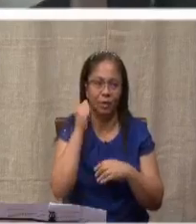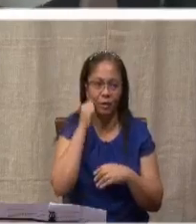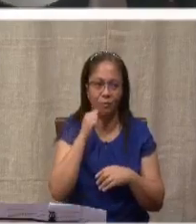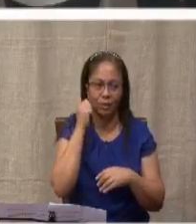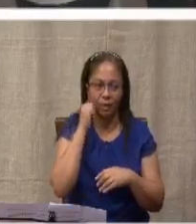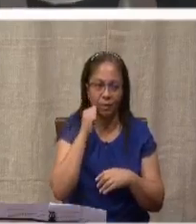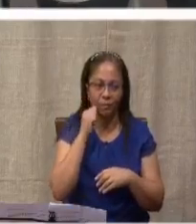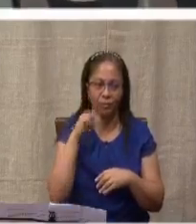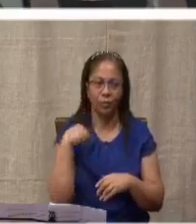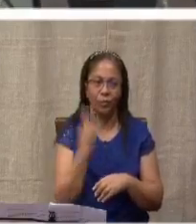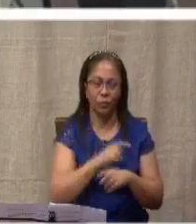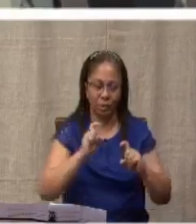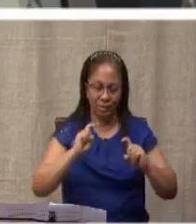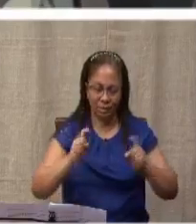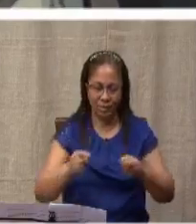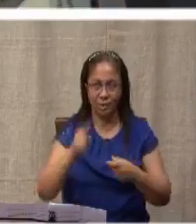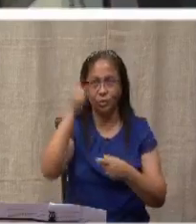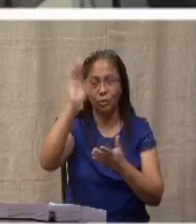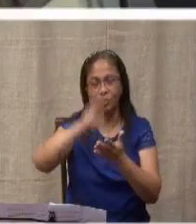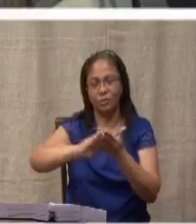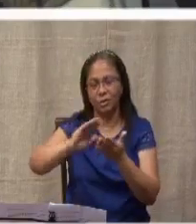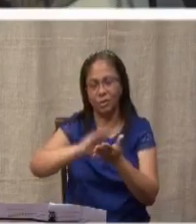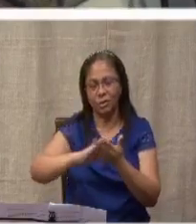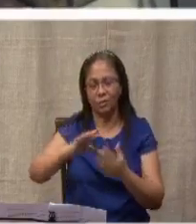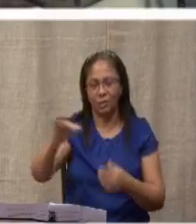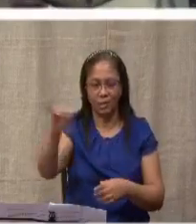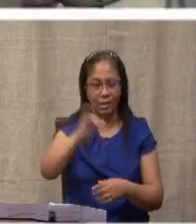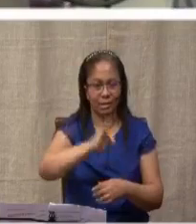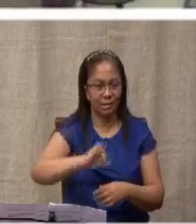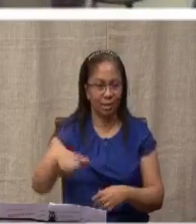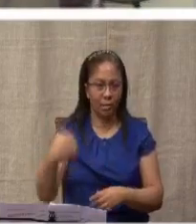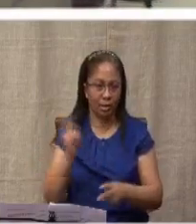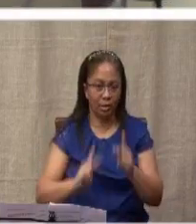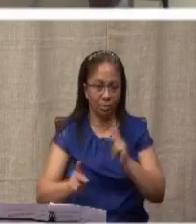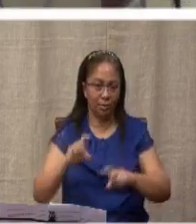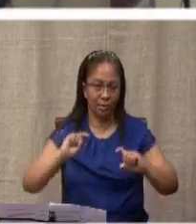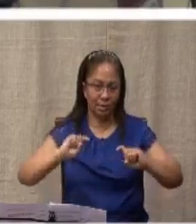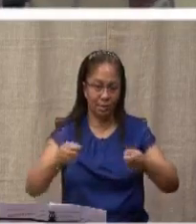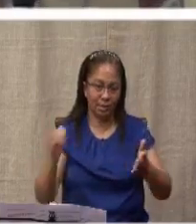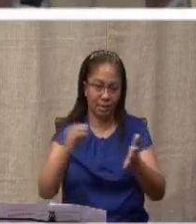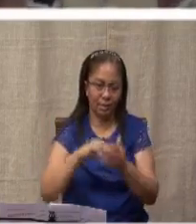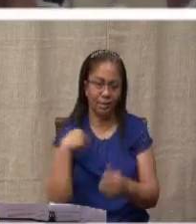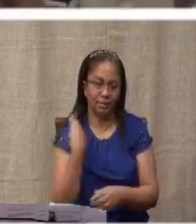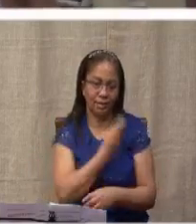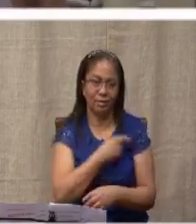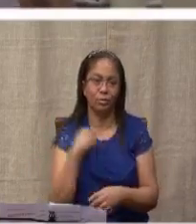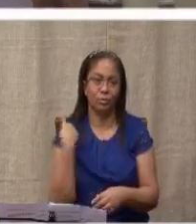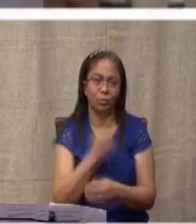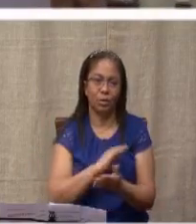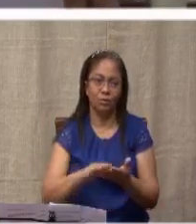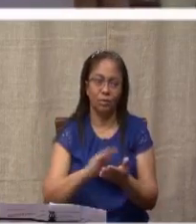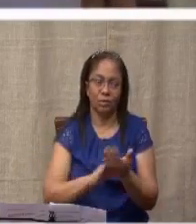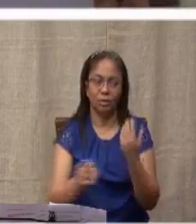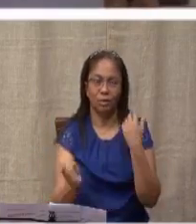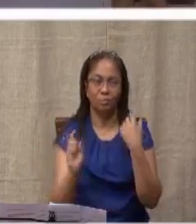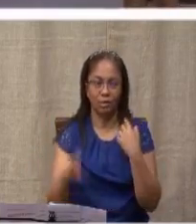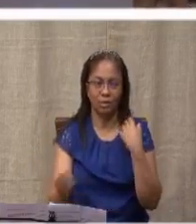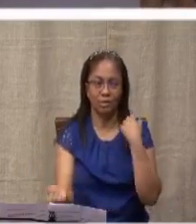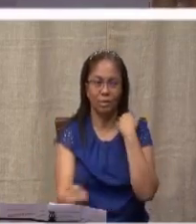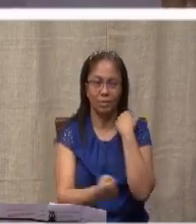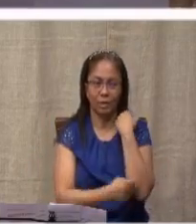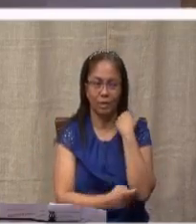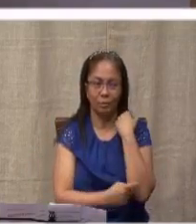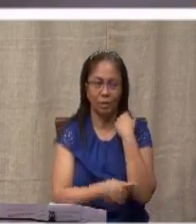daily is and forgive us our trespasses as we forgive those who trespass against